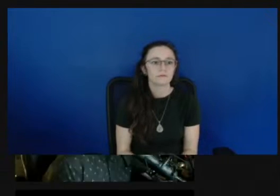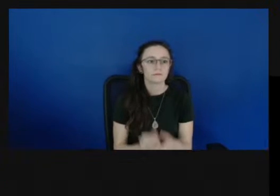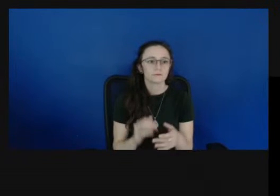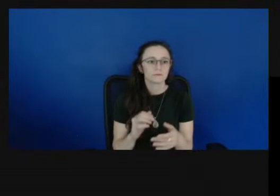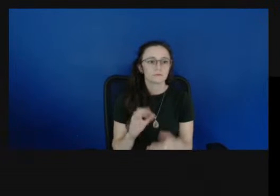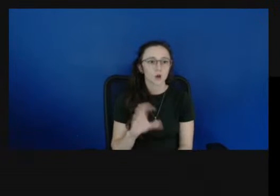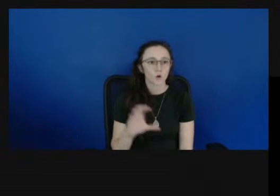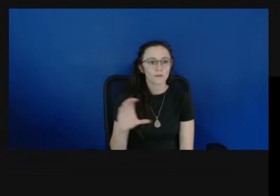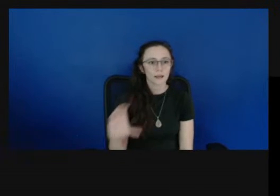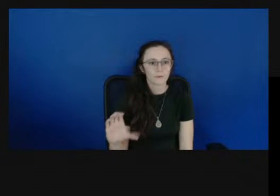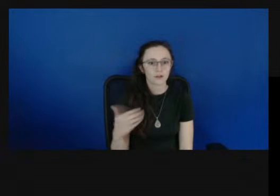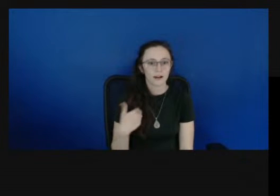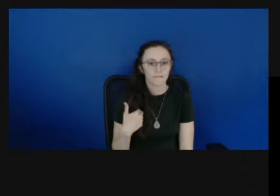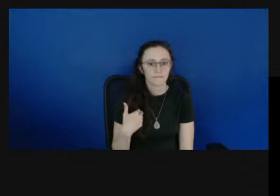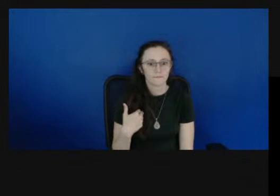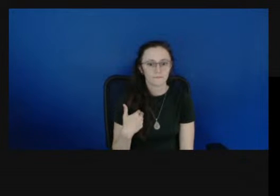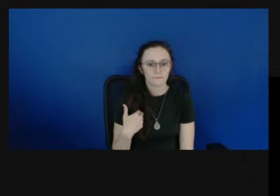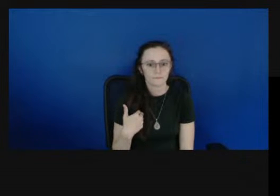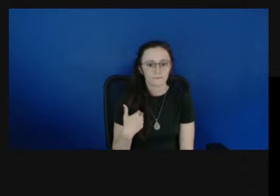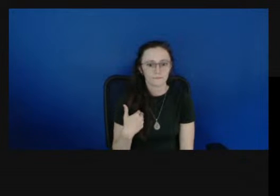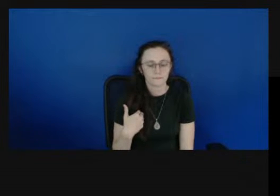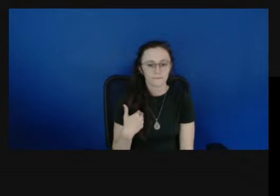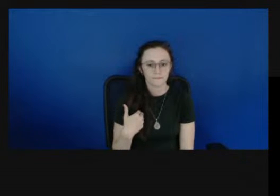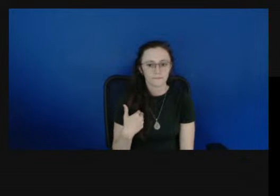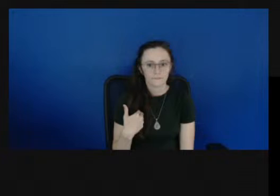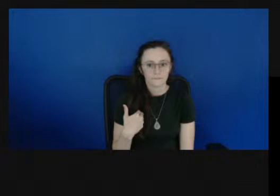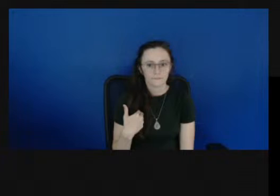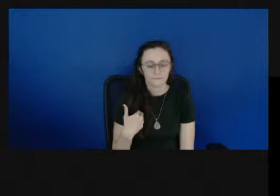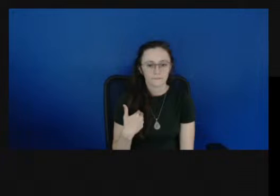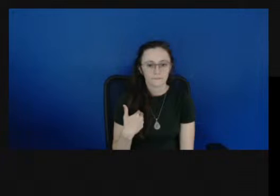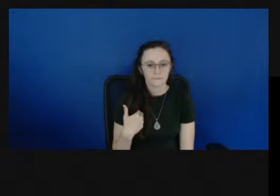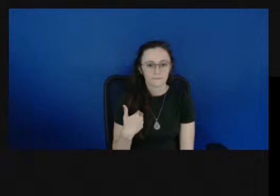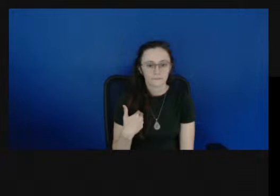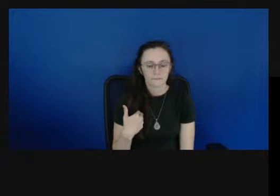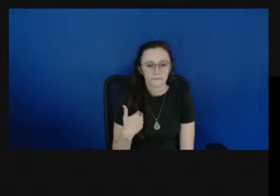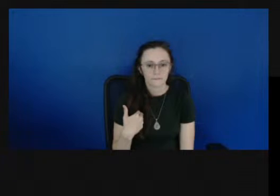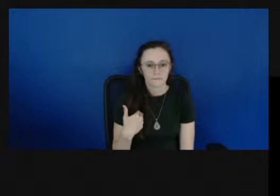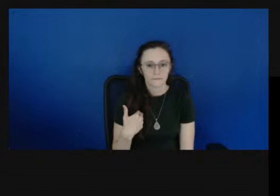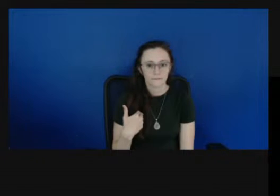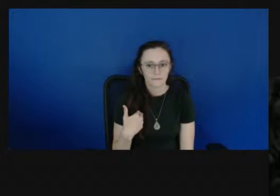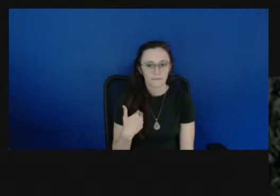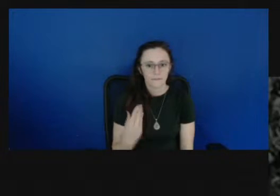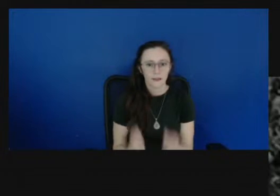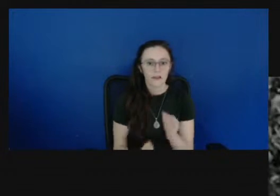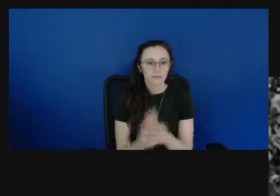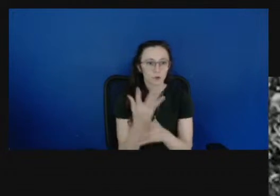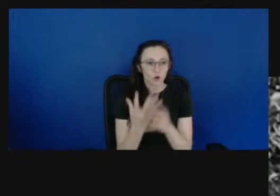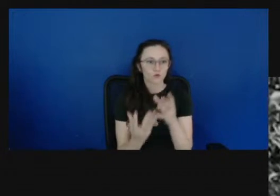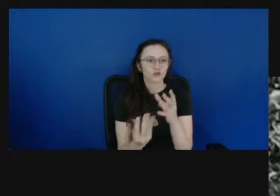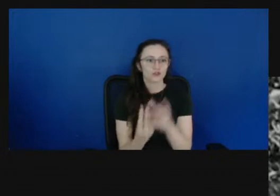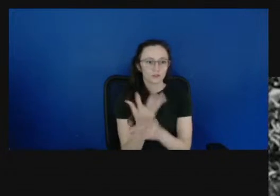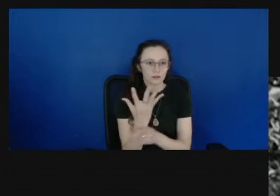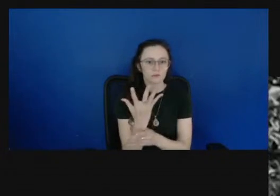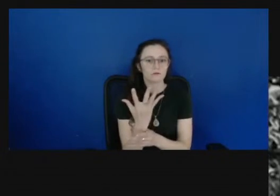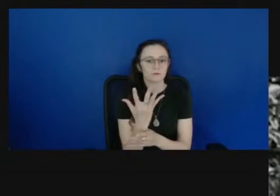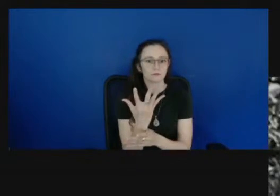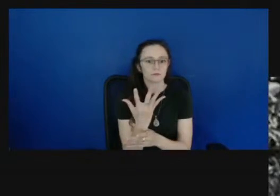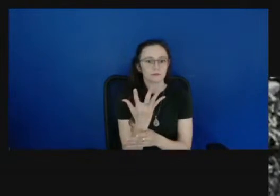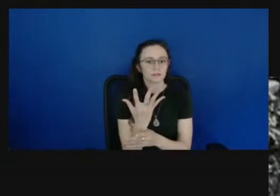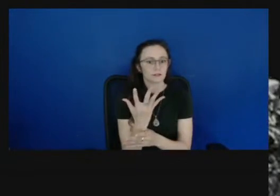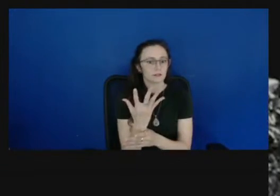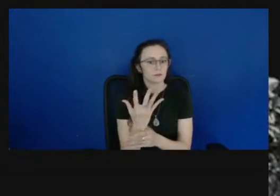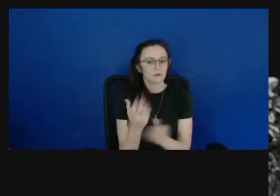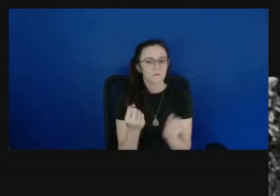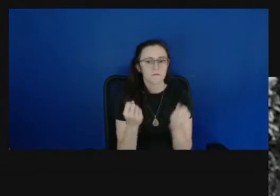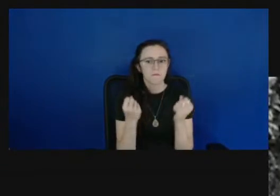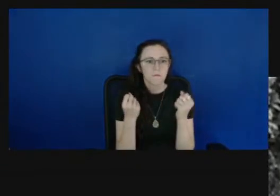The initiation of the explosive eruption was a series of earthquakes extending more and more toward the